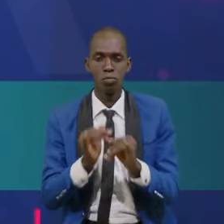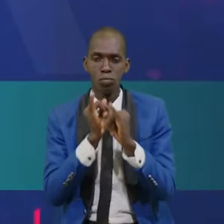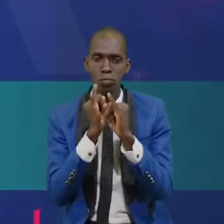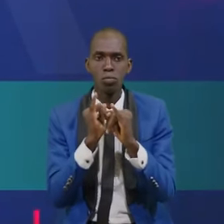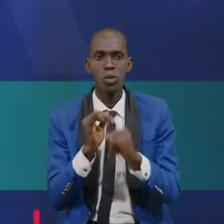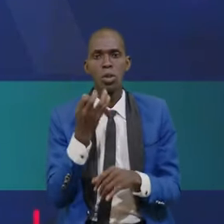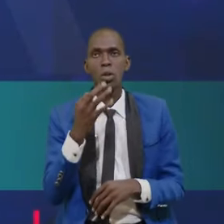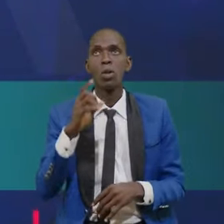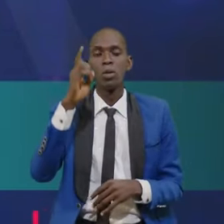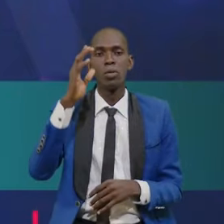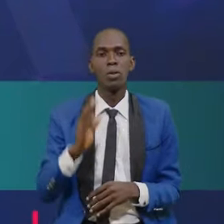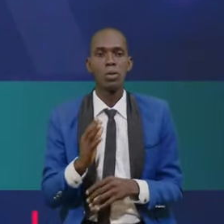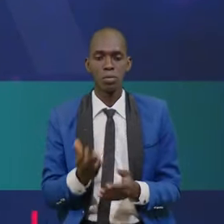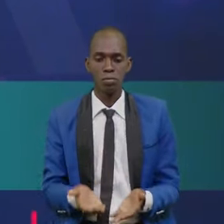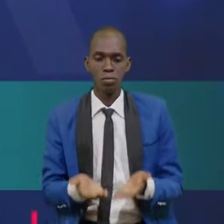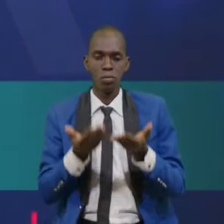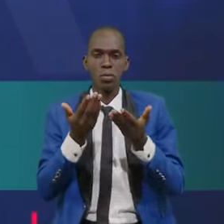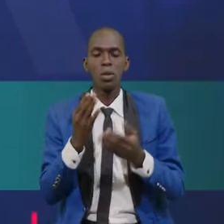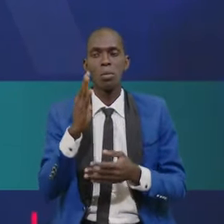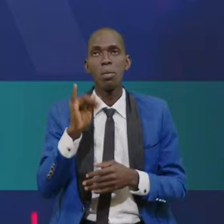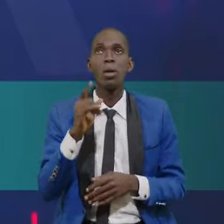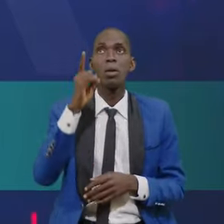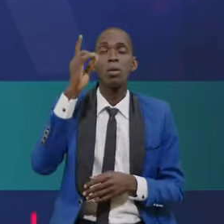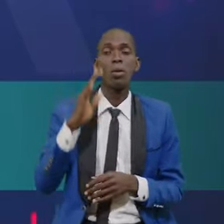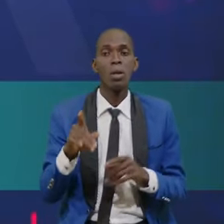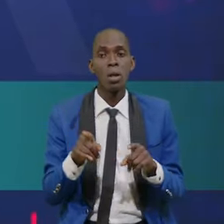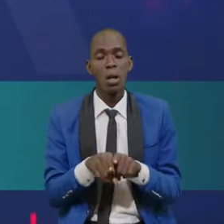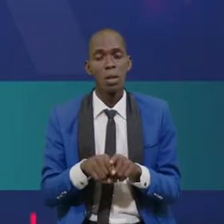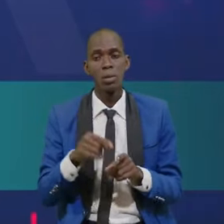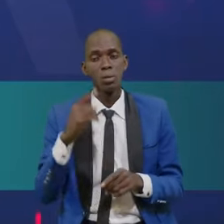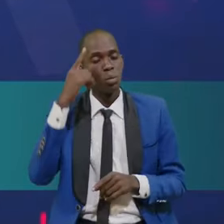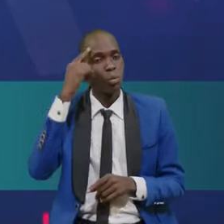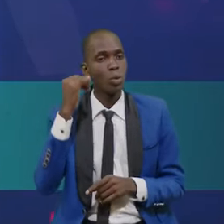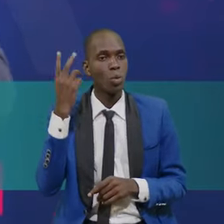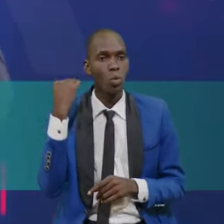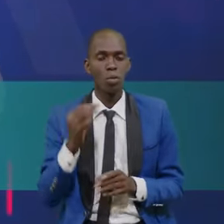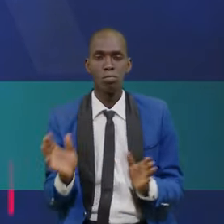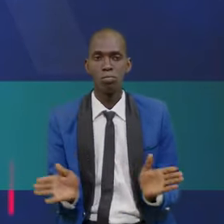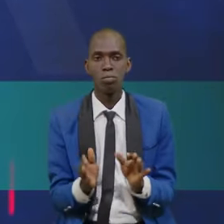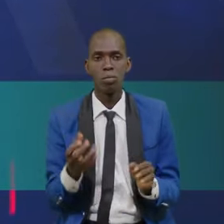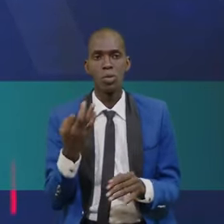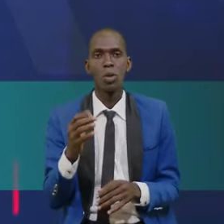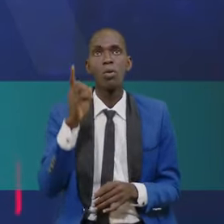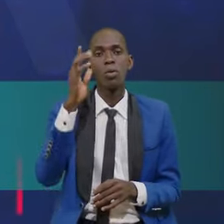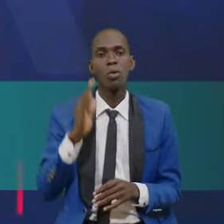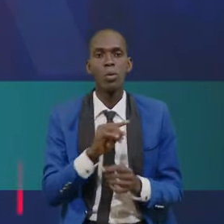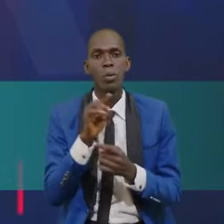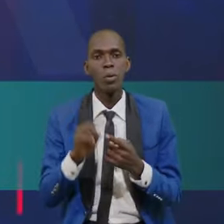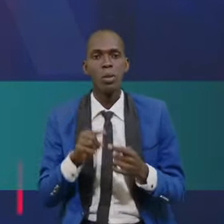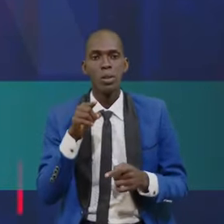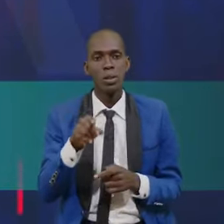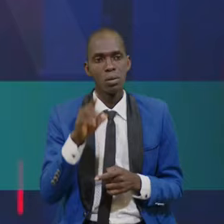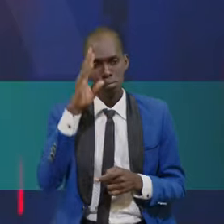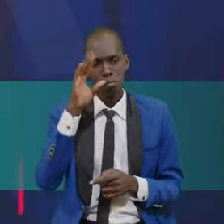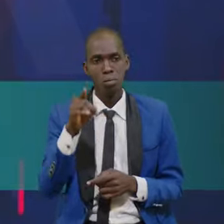God, exhorted by God. As Moses was admonished of God when he was about to